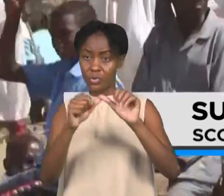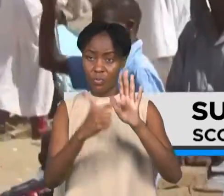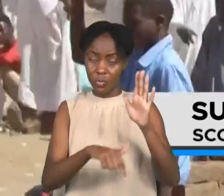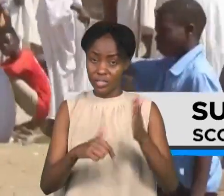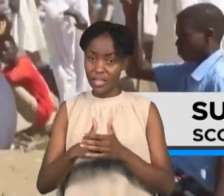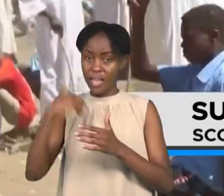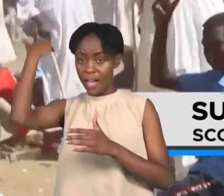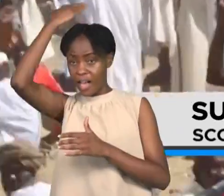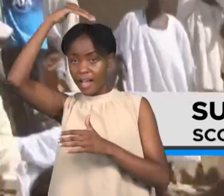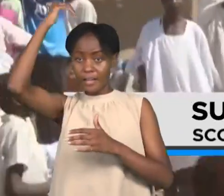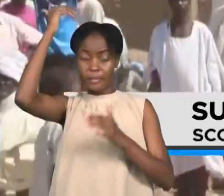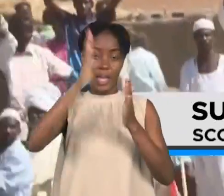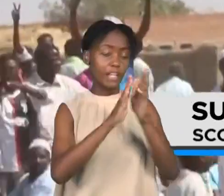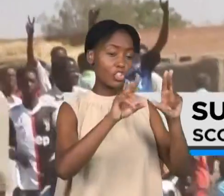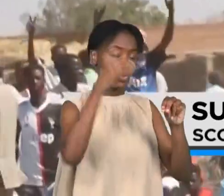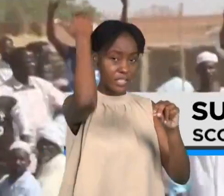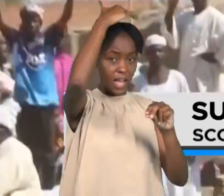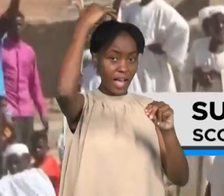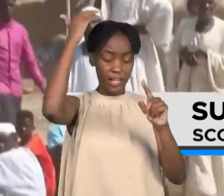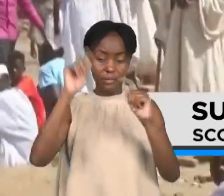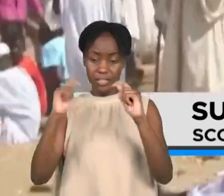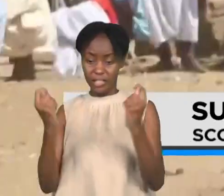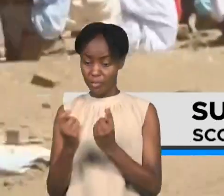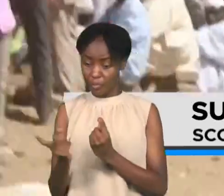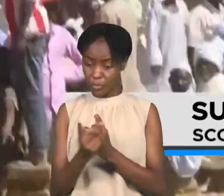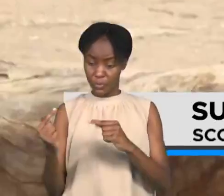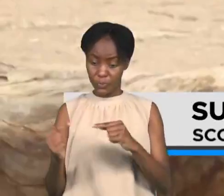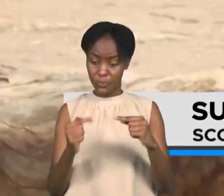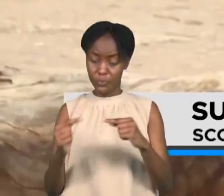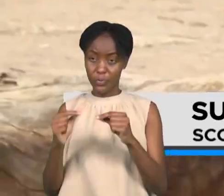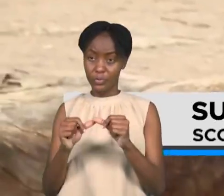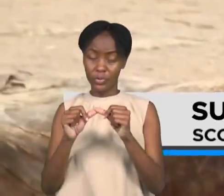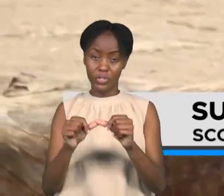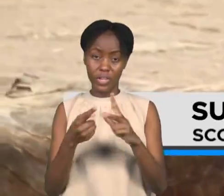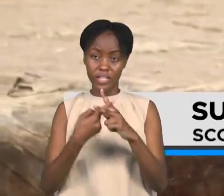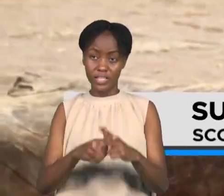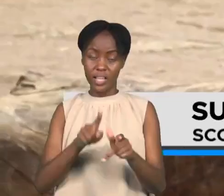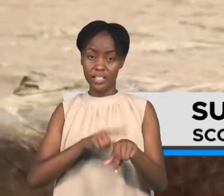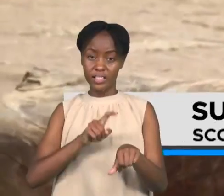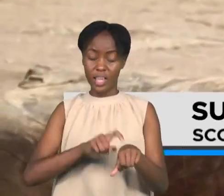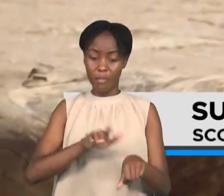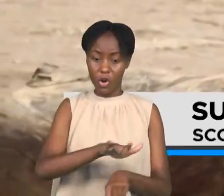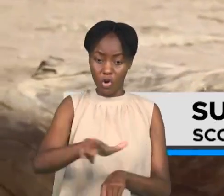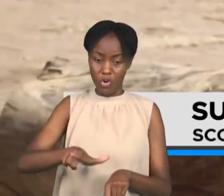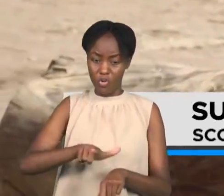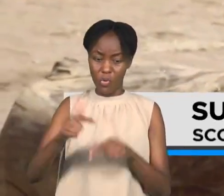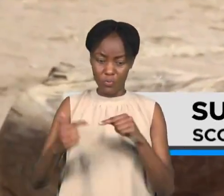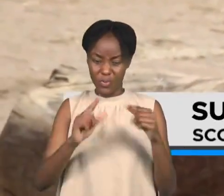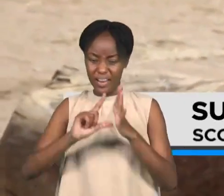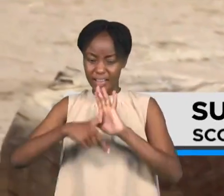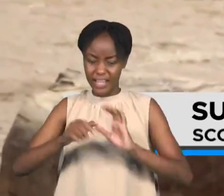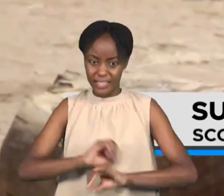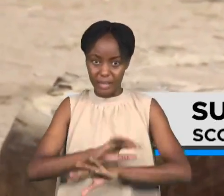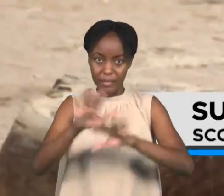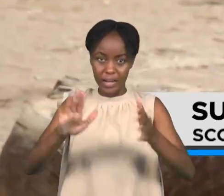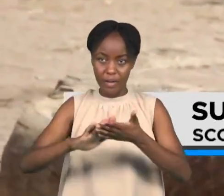against non-Arab tribes in West Darfur's capital El Geneina and is thought to have started as local dispute before escalating into broader